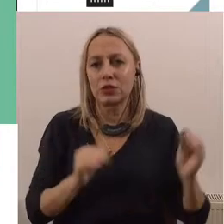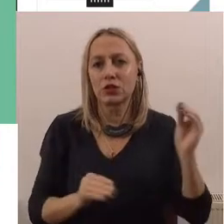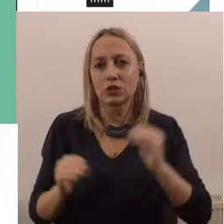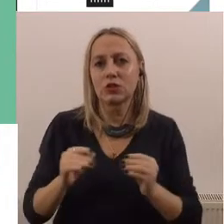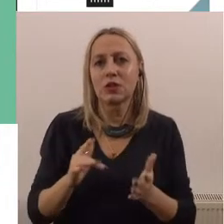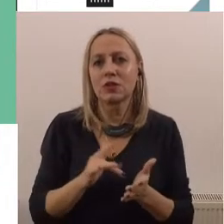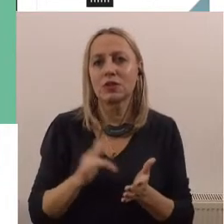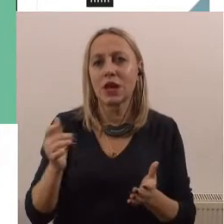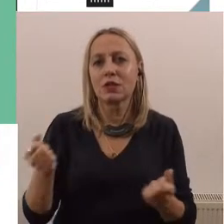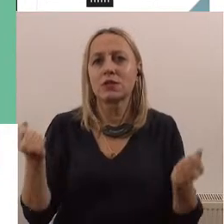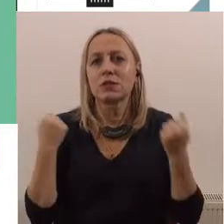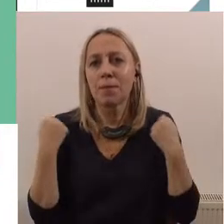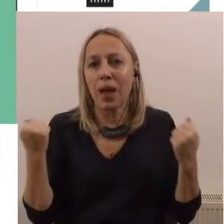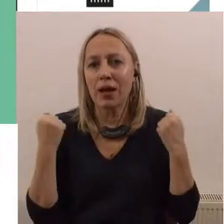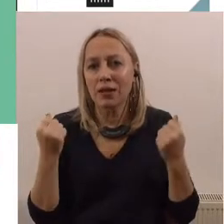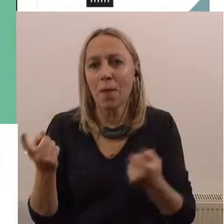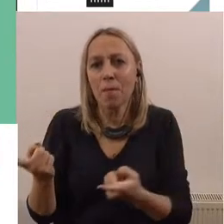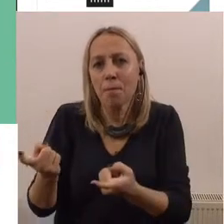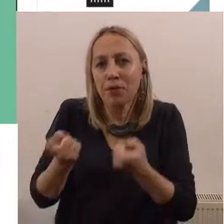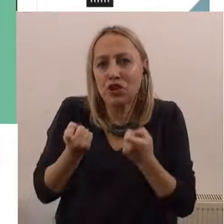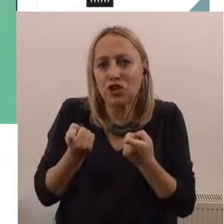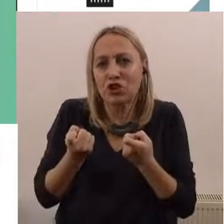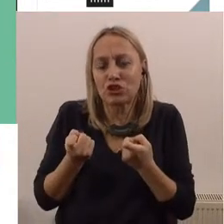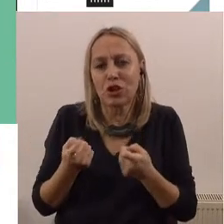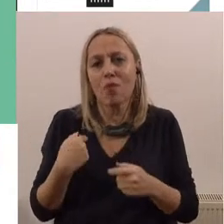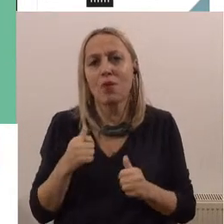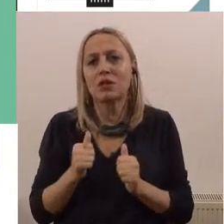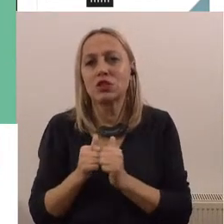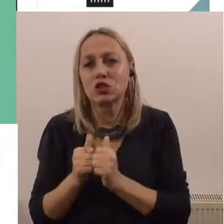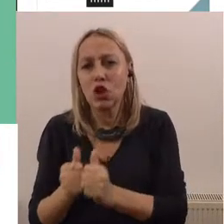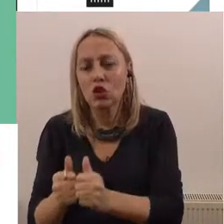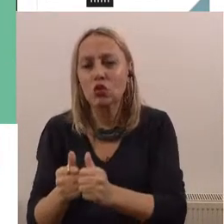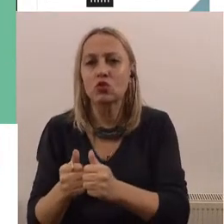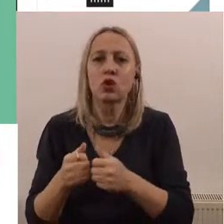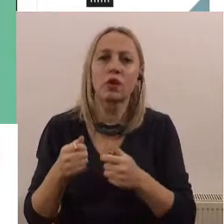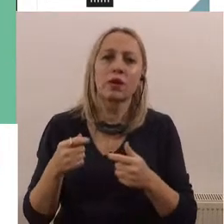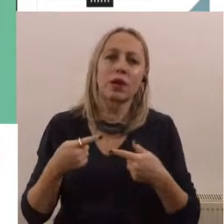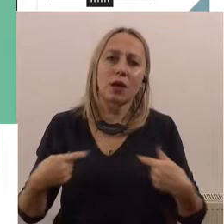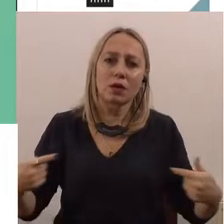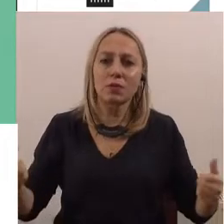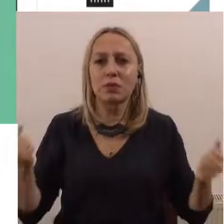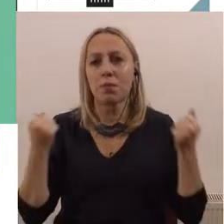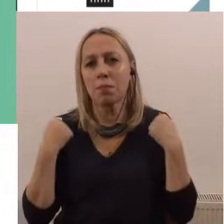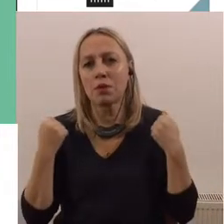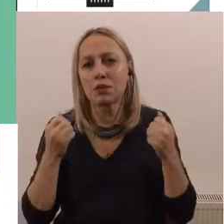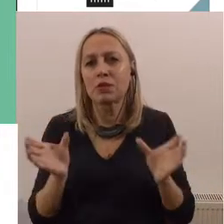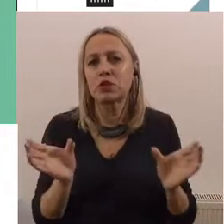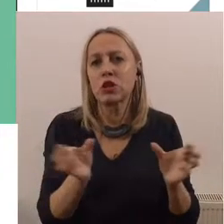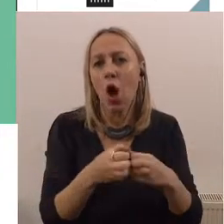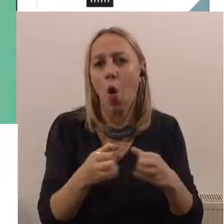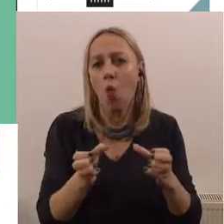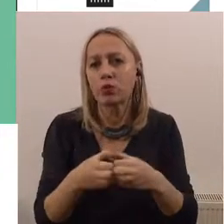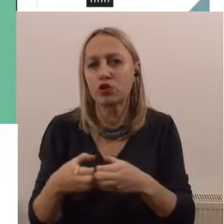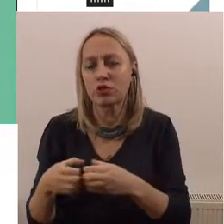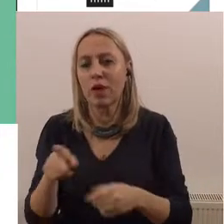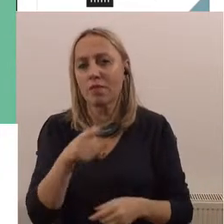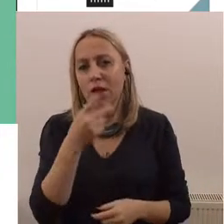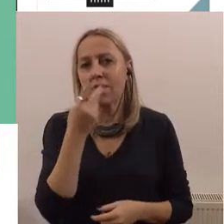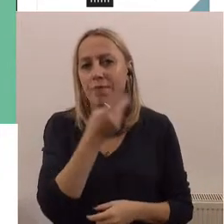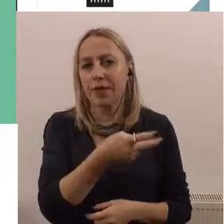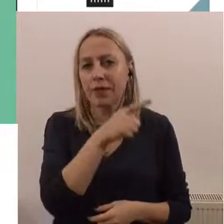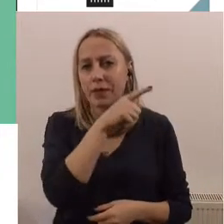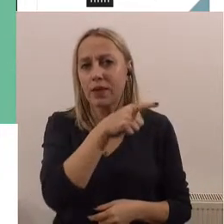this. So edition called Sporty, you see here parker